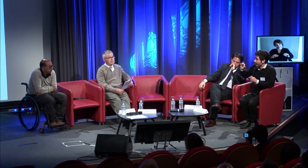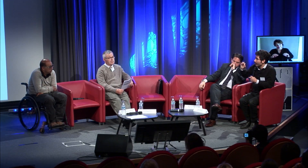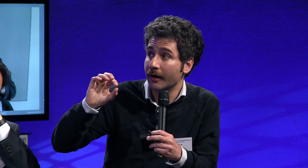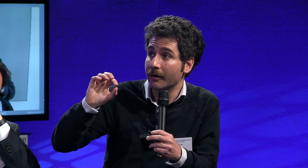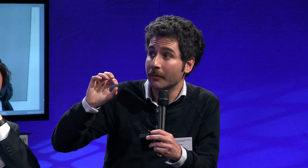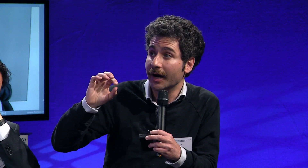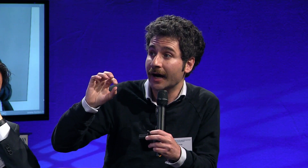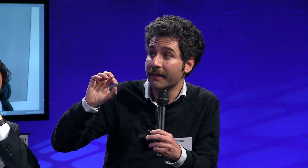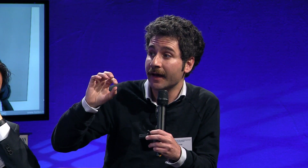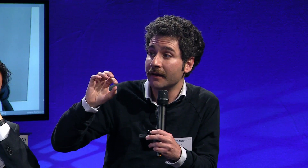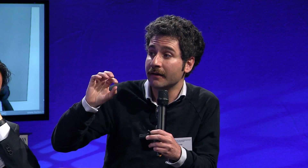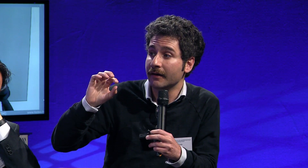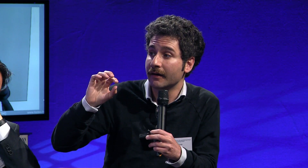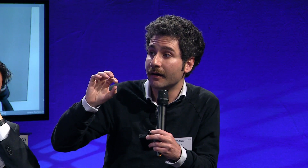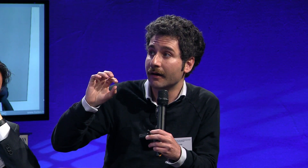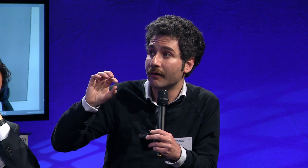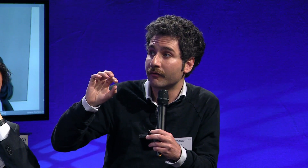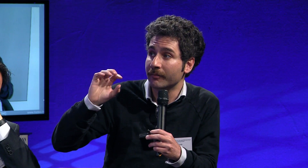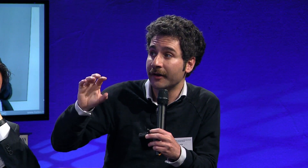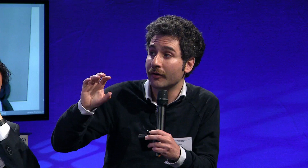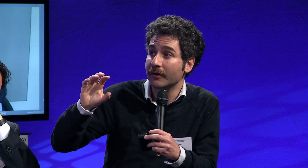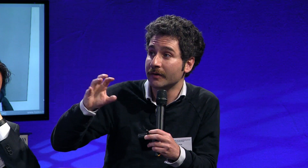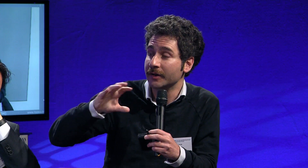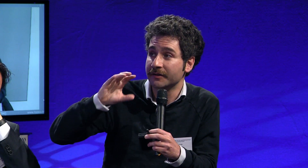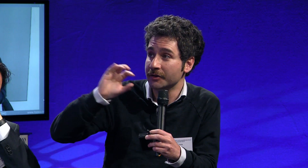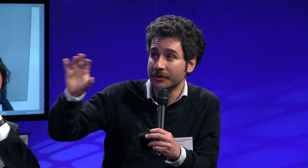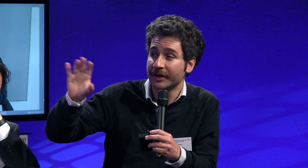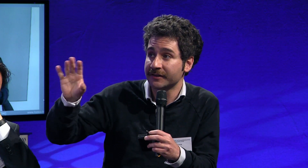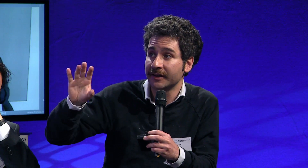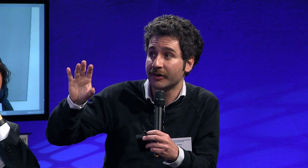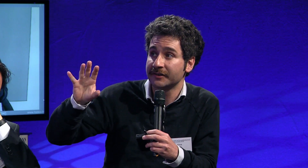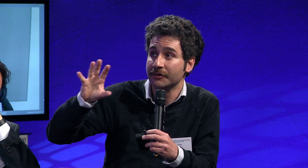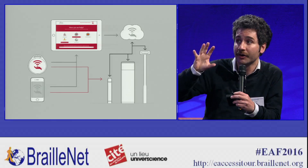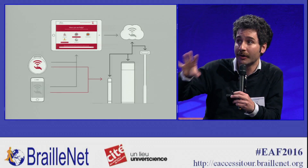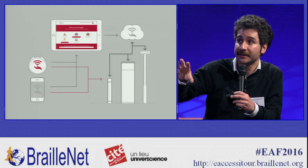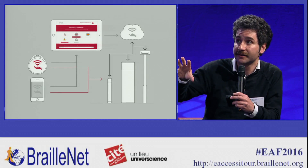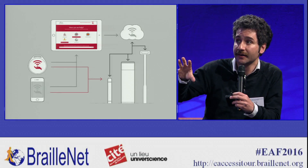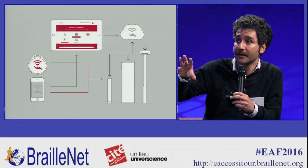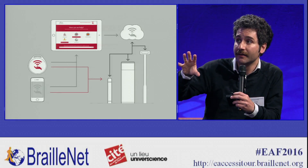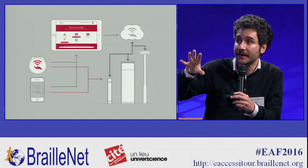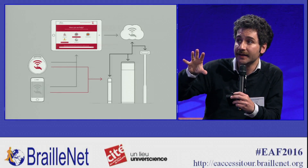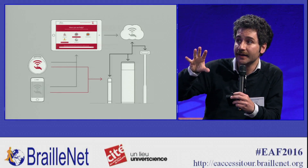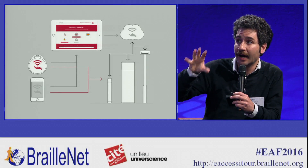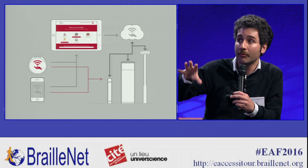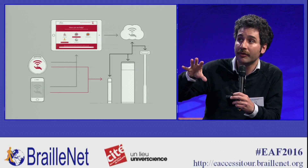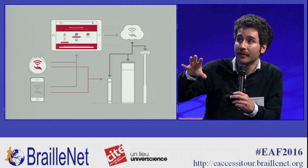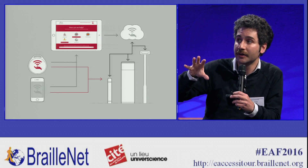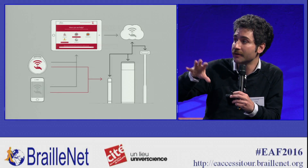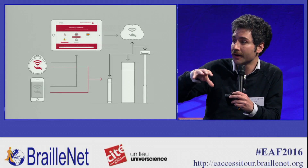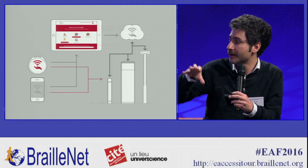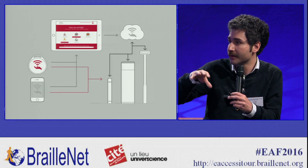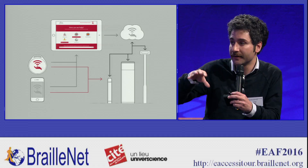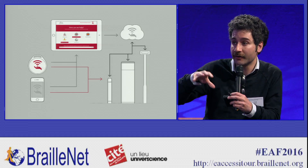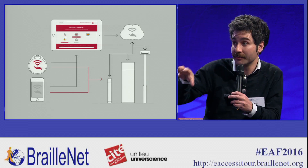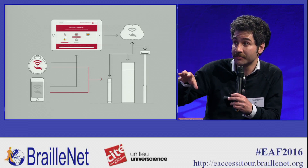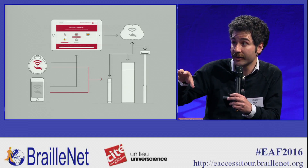support. And then from then on, you register the address and you request the help that you'd